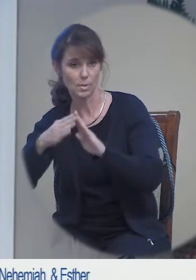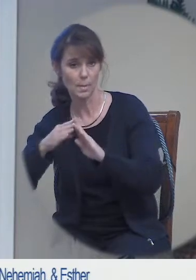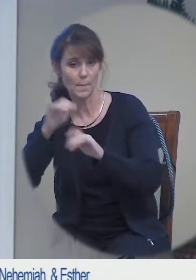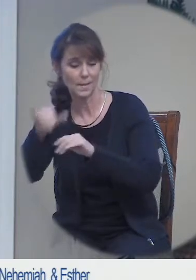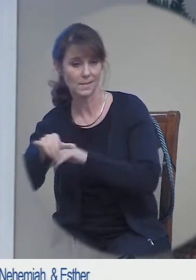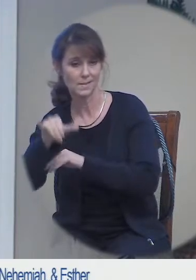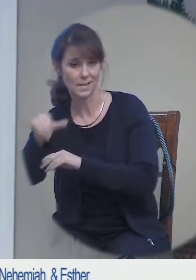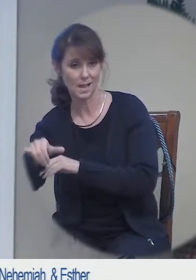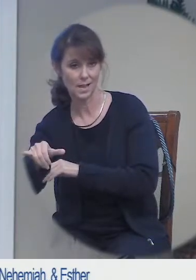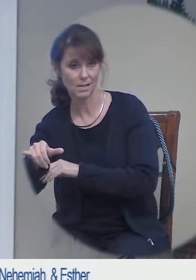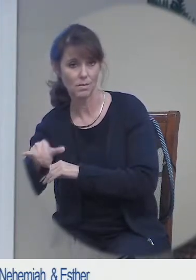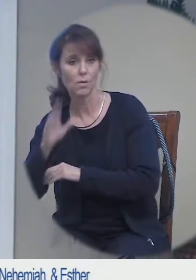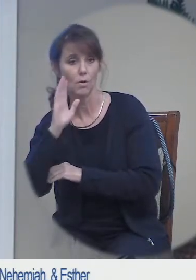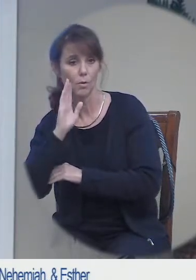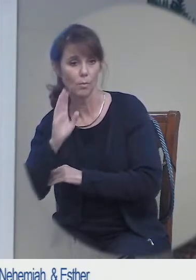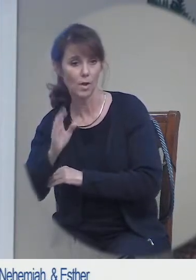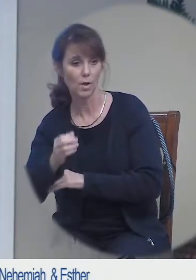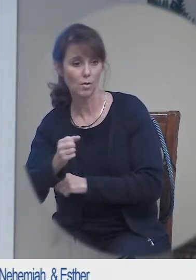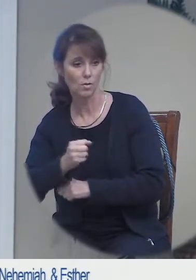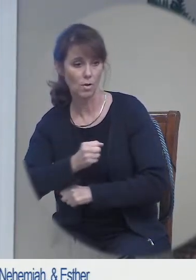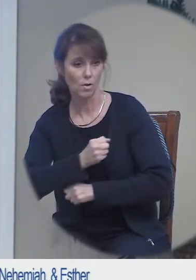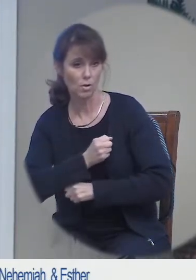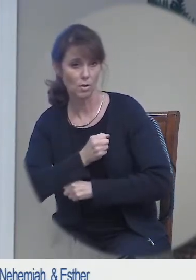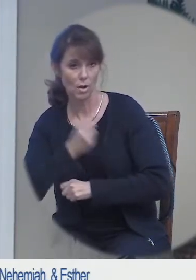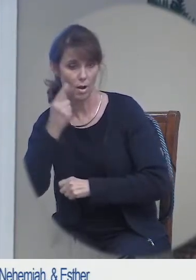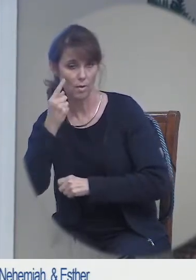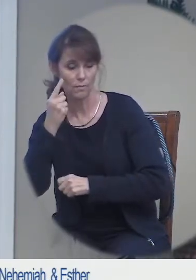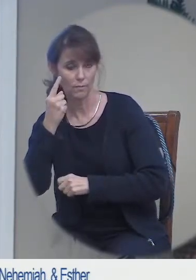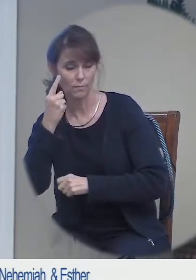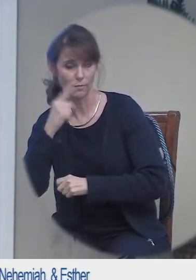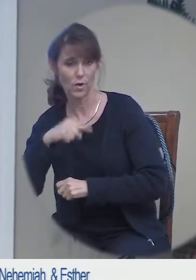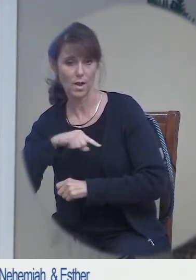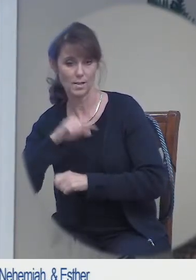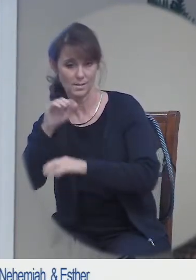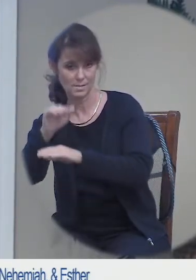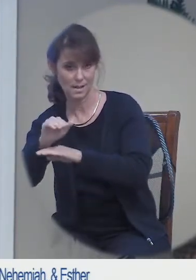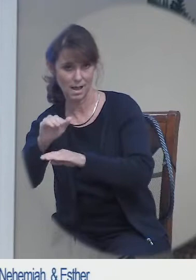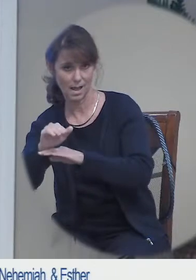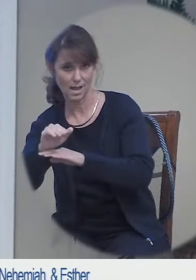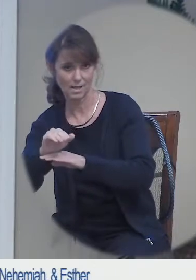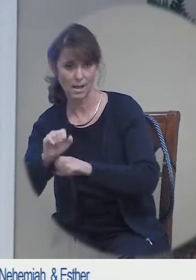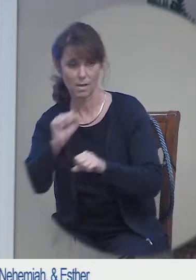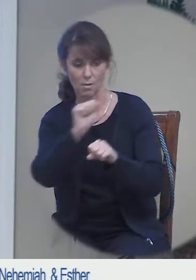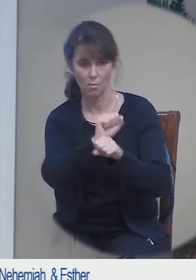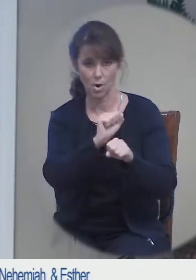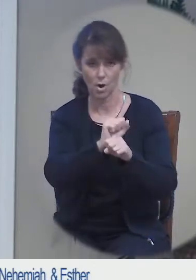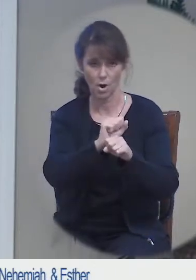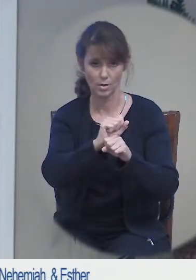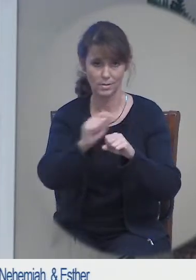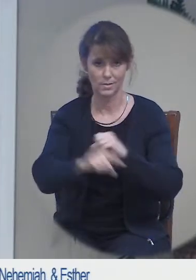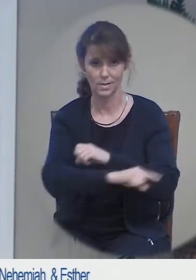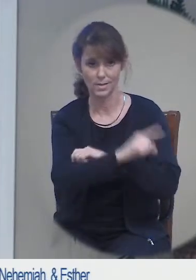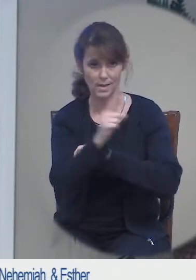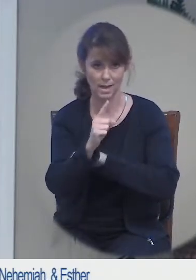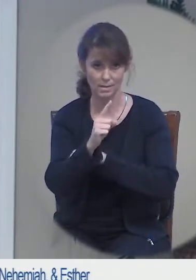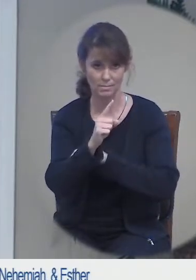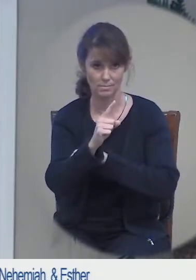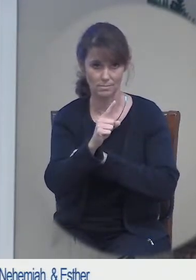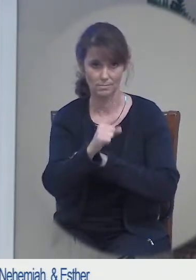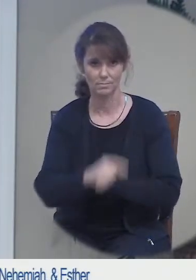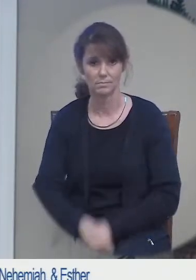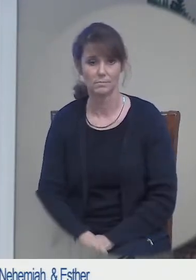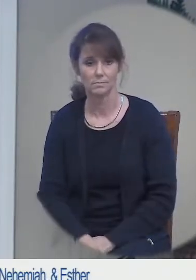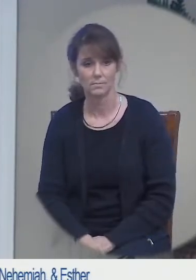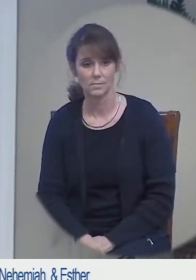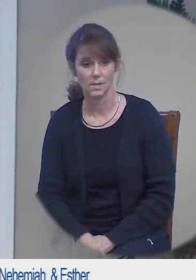be a guard for us by night and a laborer for day. It seems like people left their homes and came to work on the walls. And if they had left